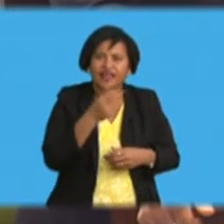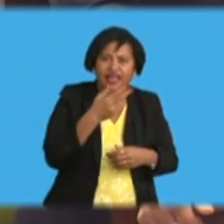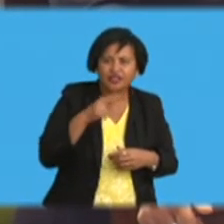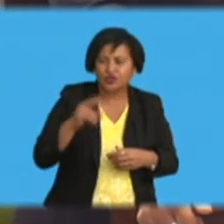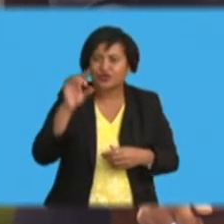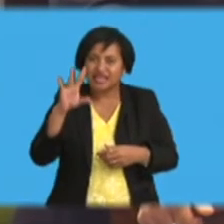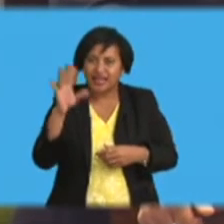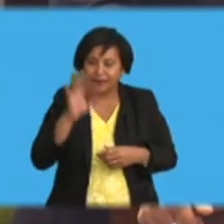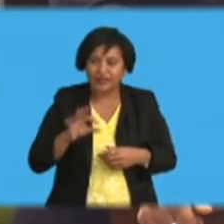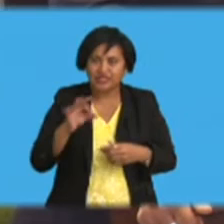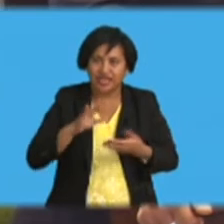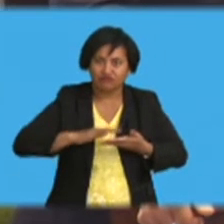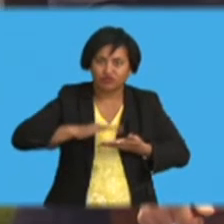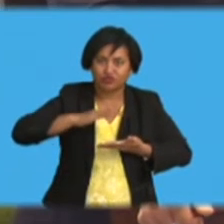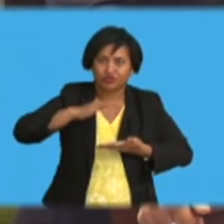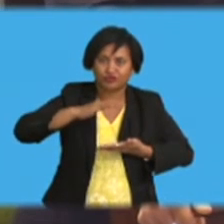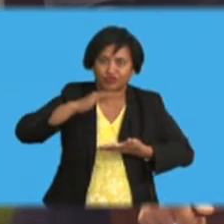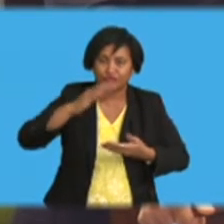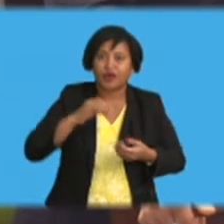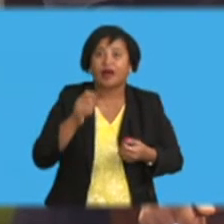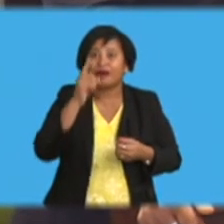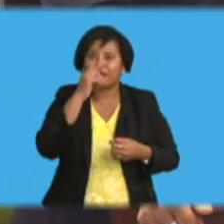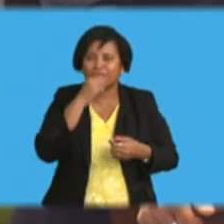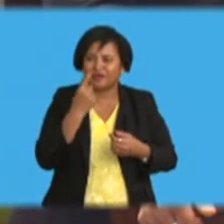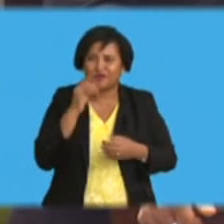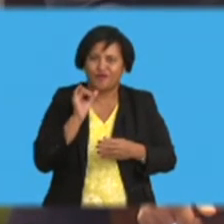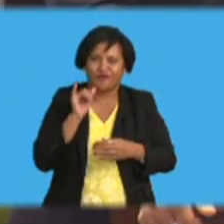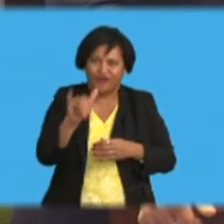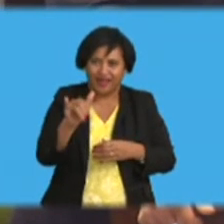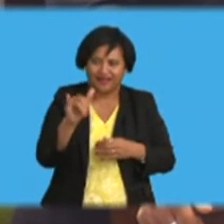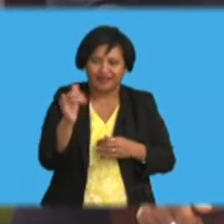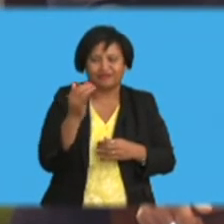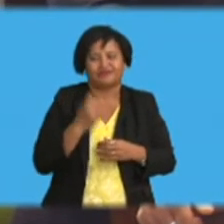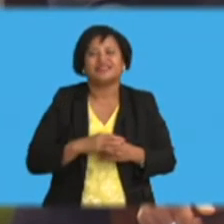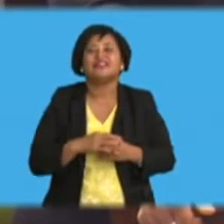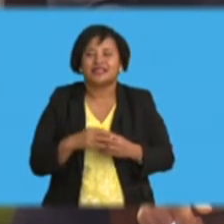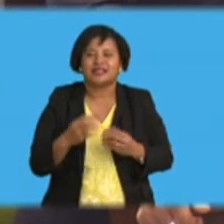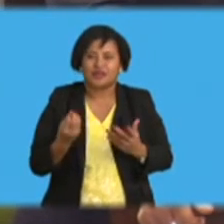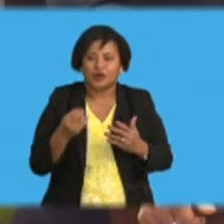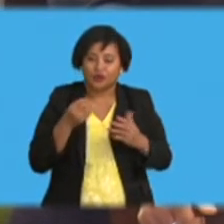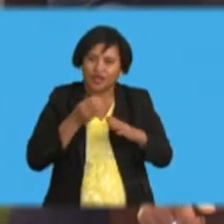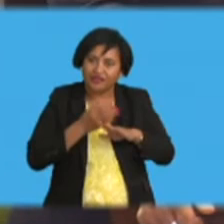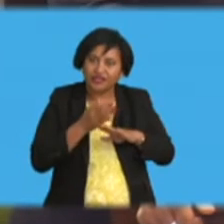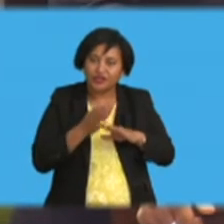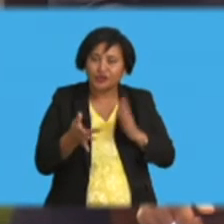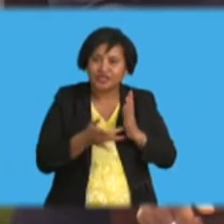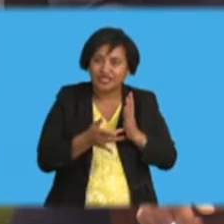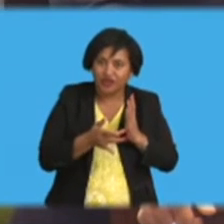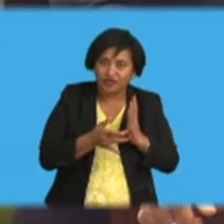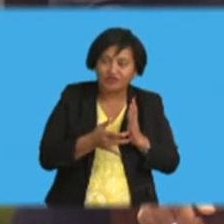numbers on year. It requires aircraft with a new generation technology with even greater range and